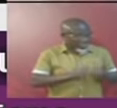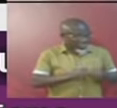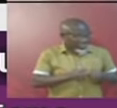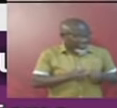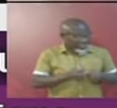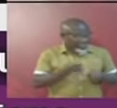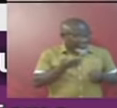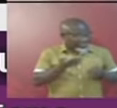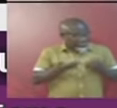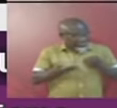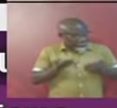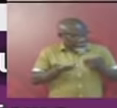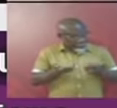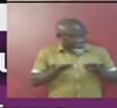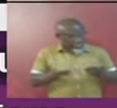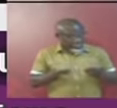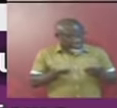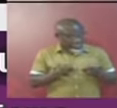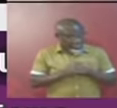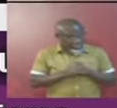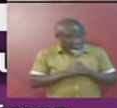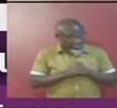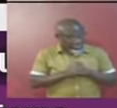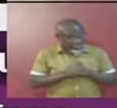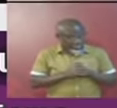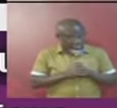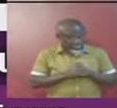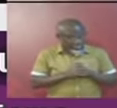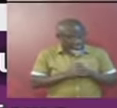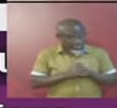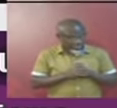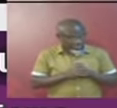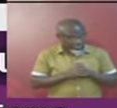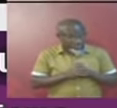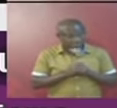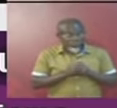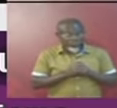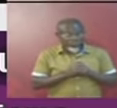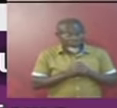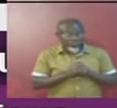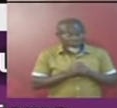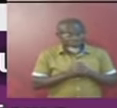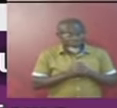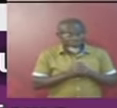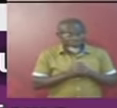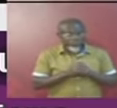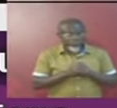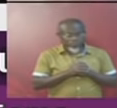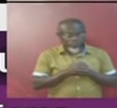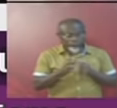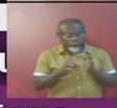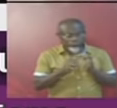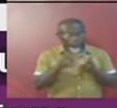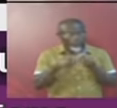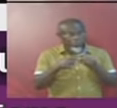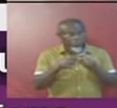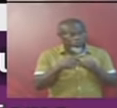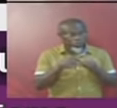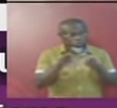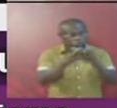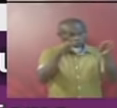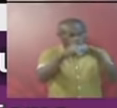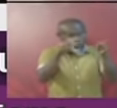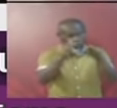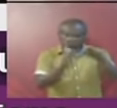at that as making Tobago a test case for the country? And in terms of reef tour operators still